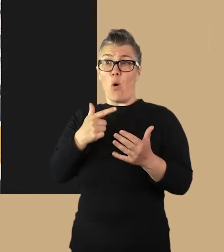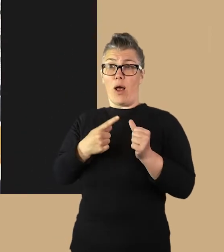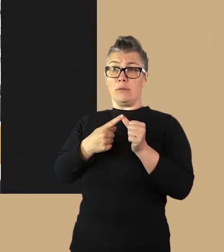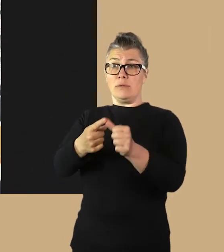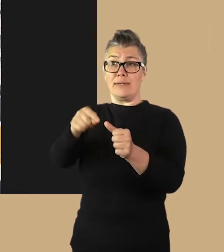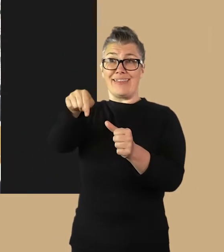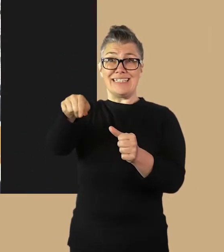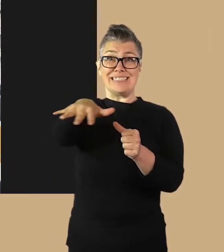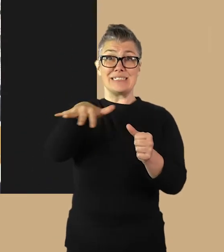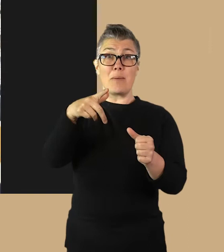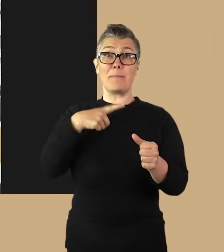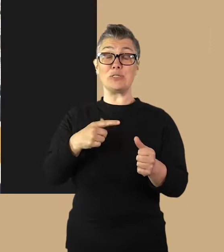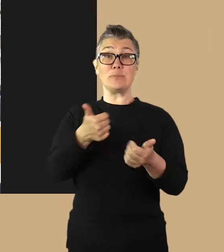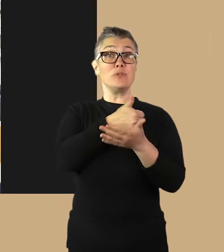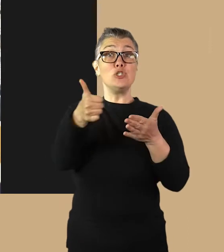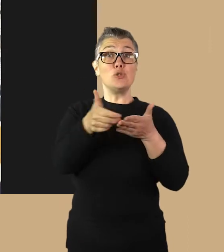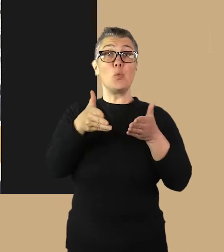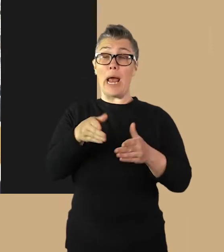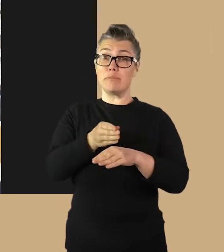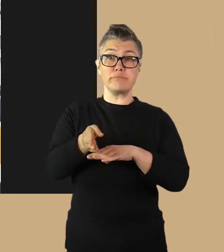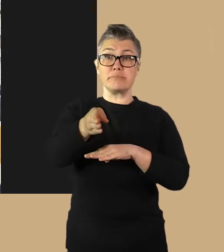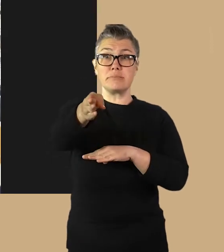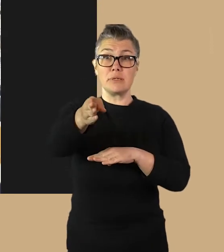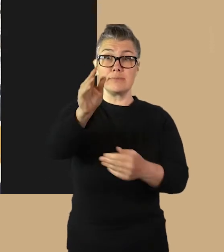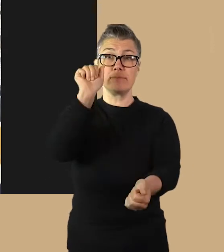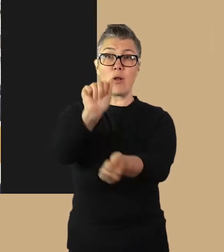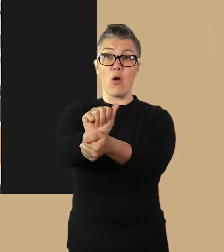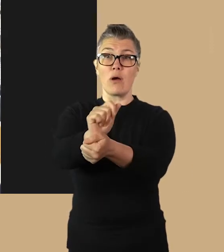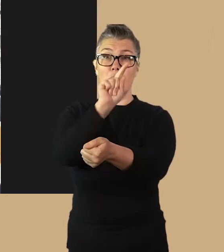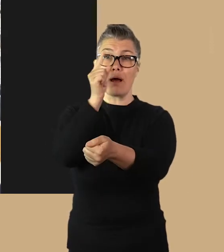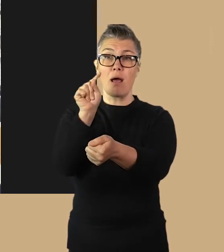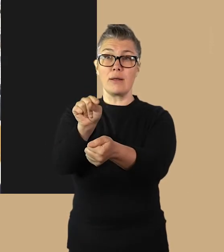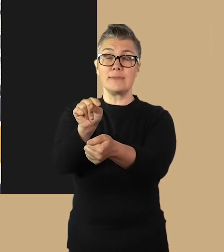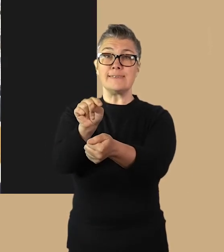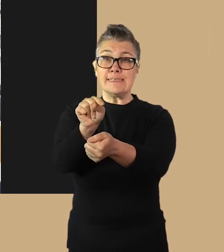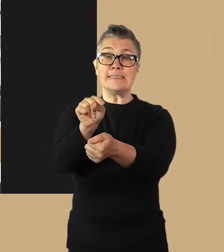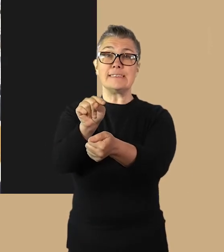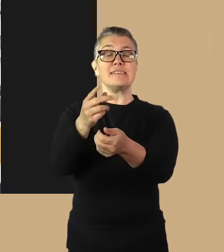and go through them. Like, how do I tackle this? Like, now my route's been cut off. And